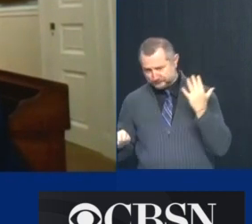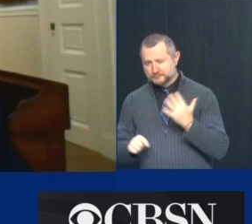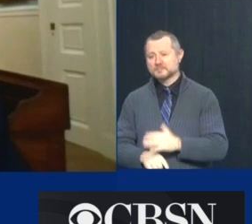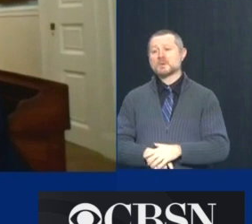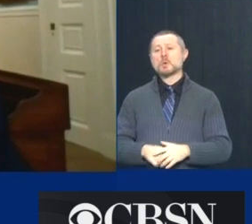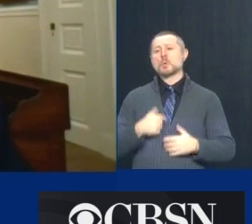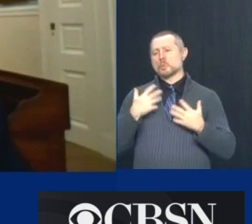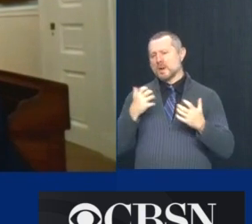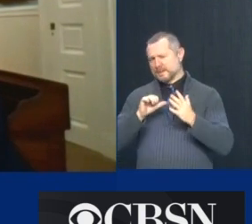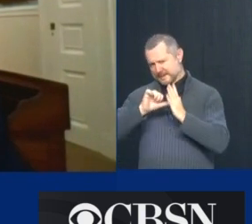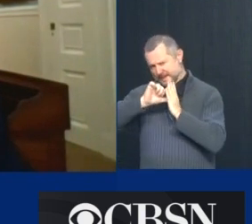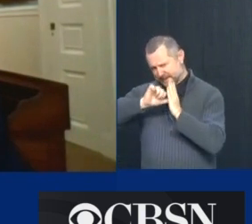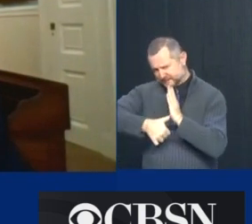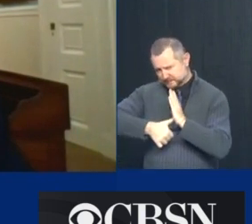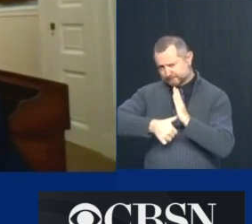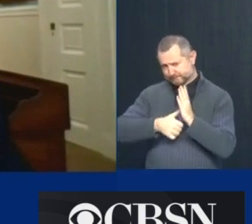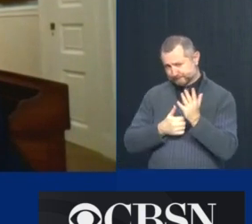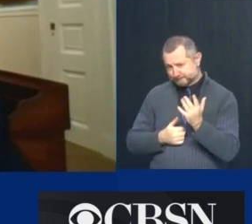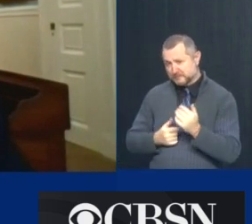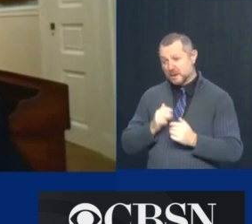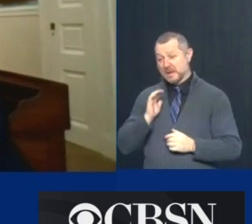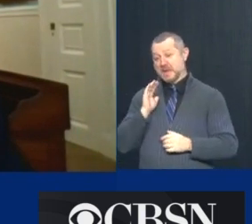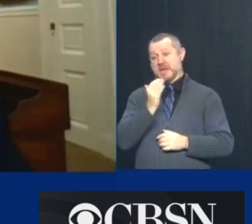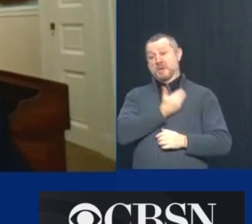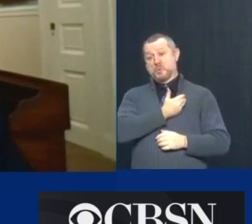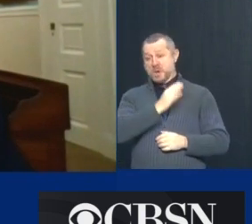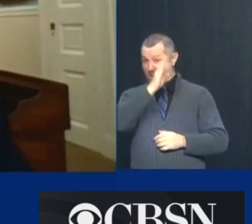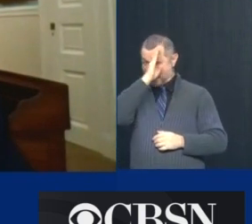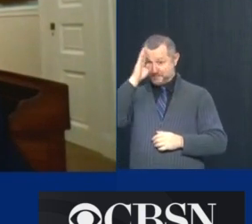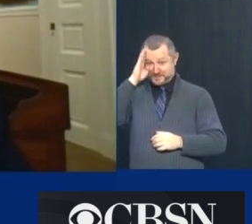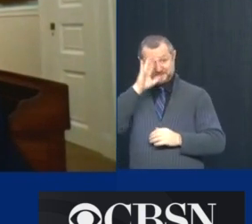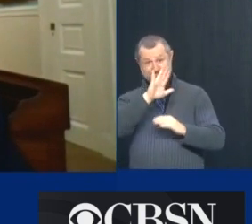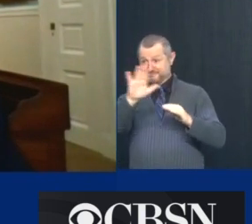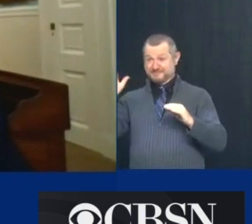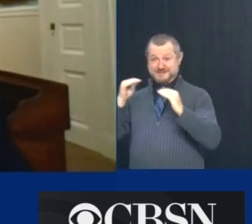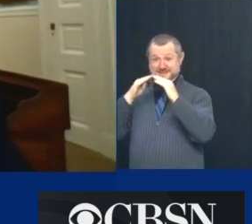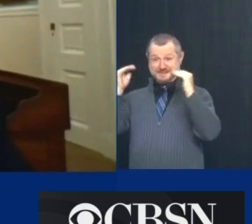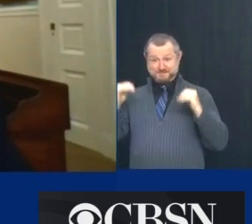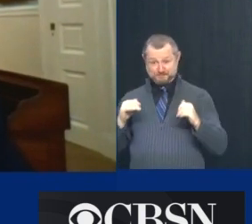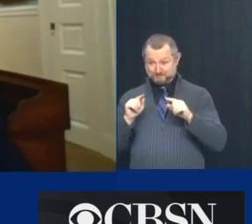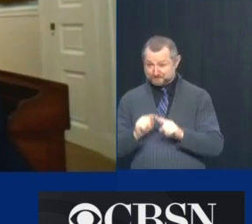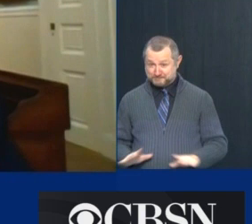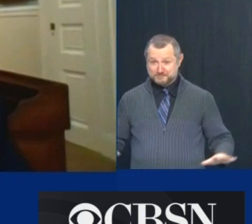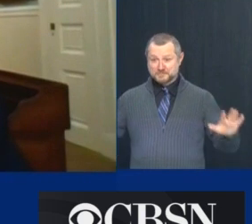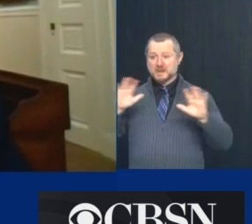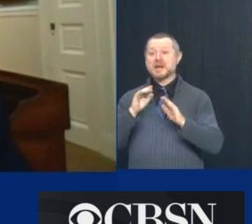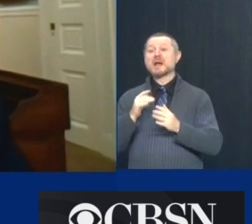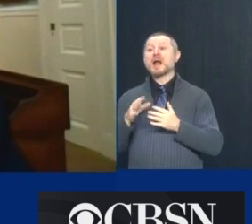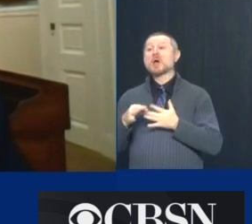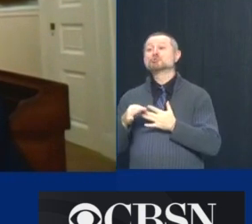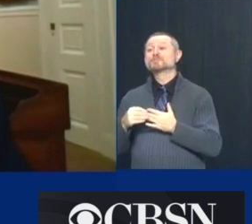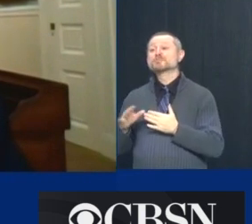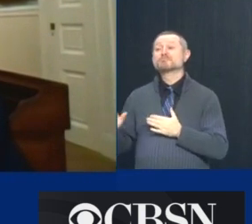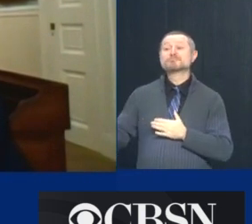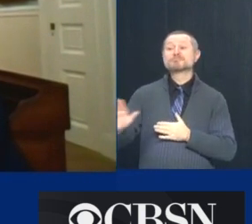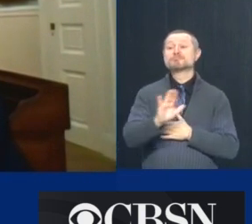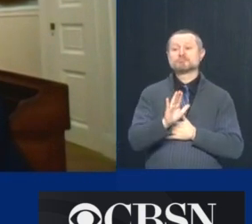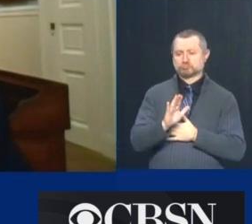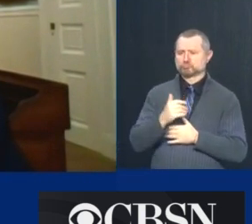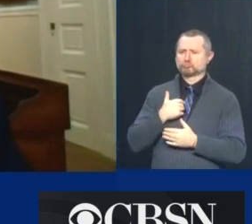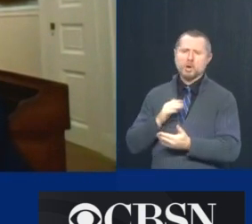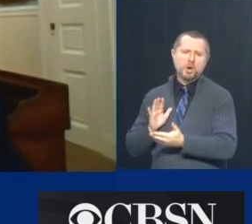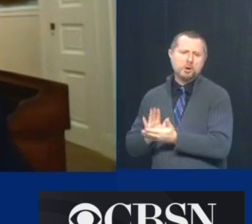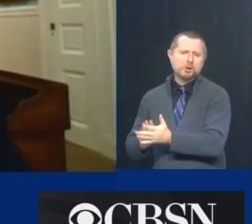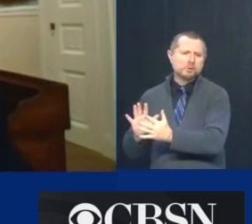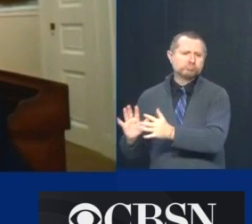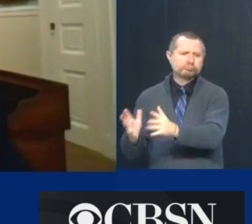that our hospital systems, our healthcare leadership really deserve tremendous praise for